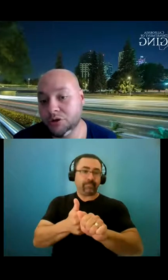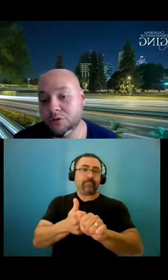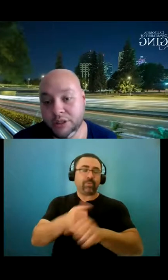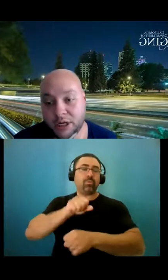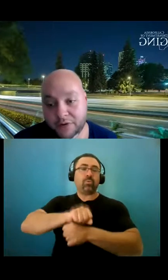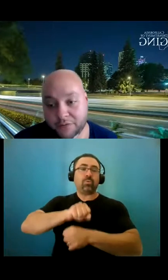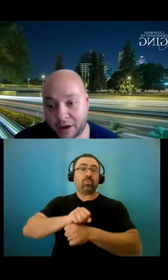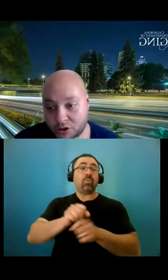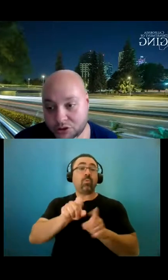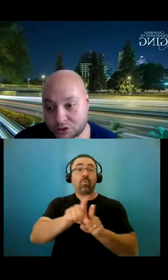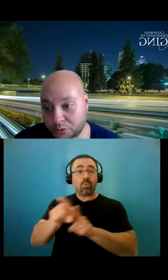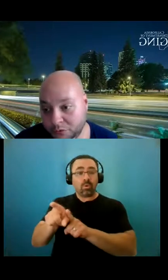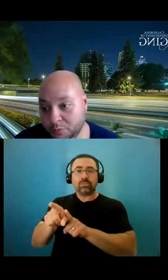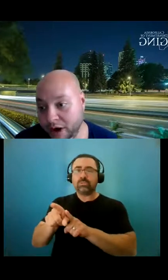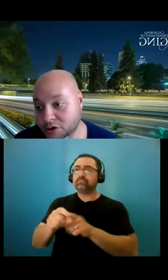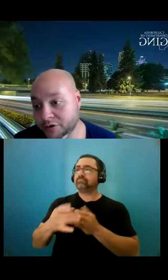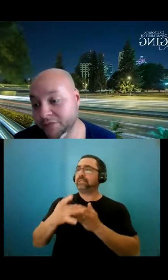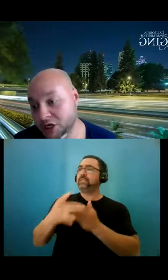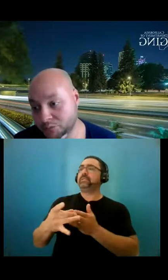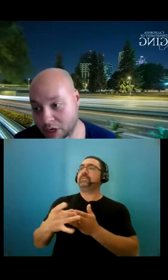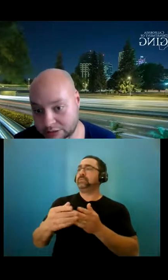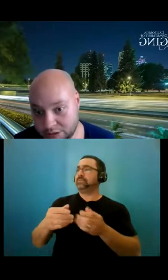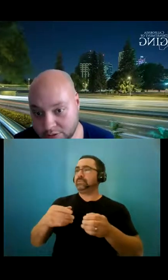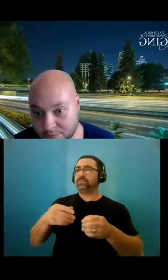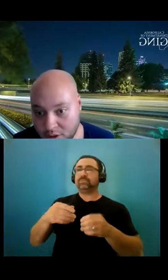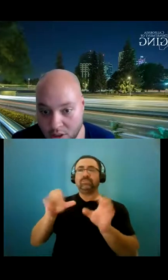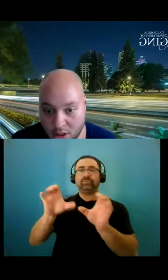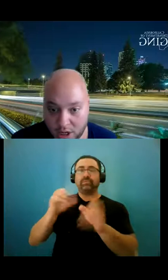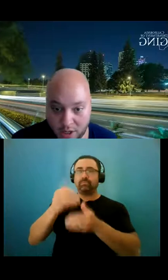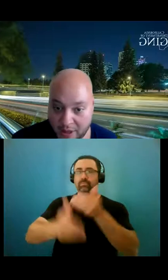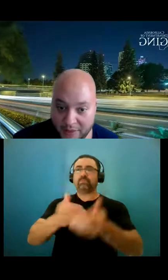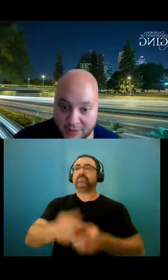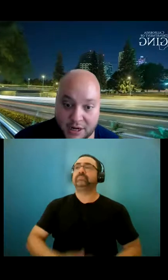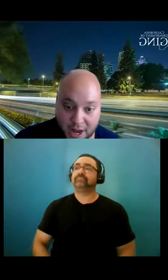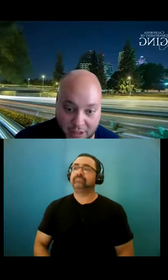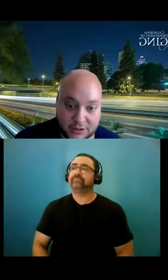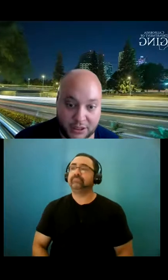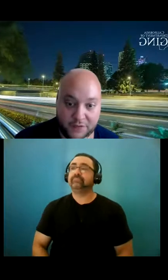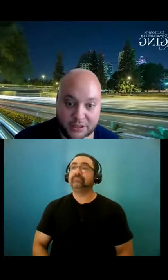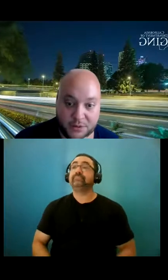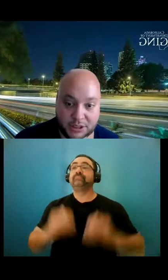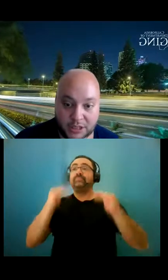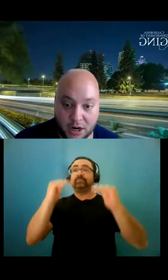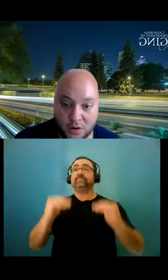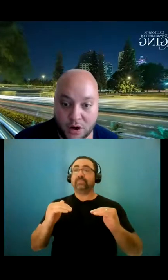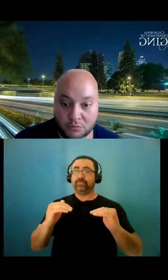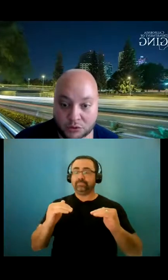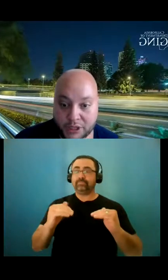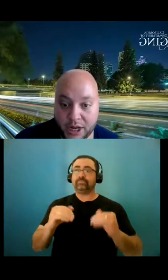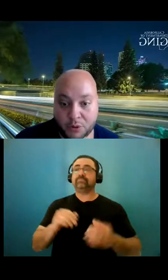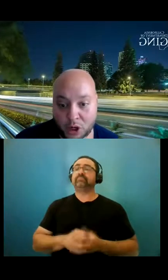also lead innovative efforts to improve provider certification processes. The next investment is